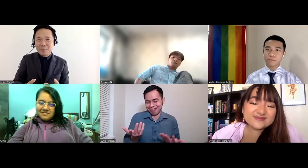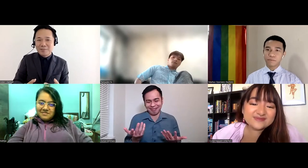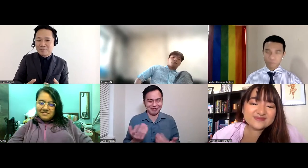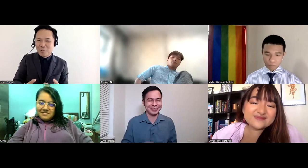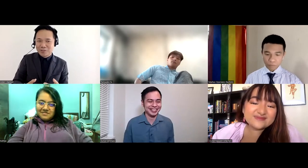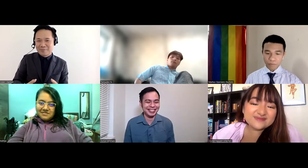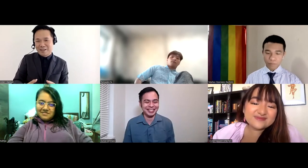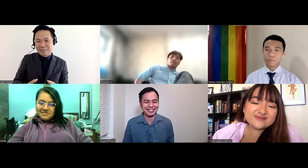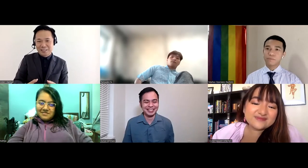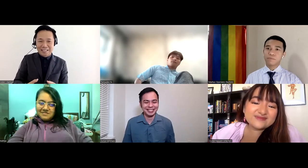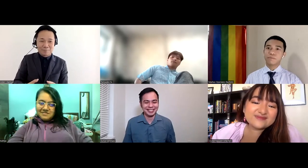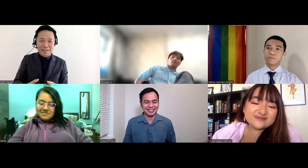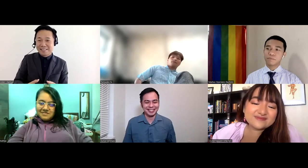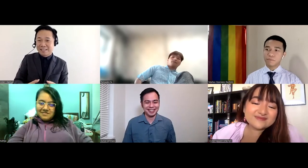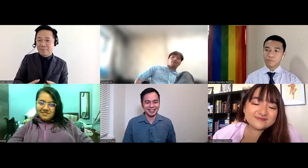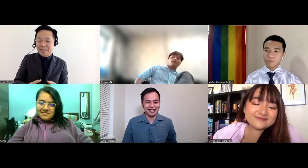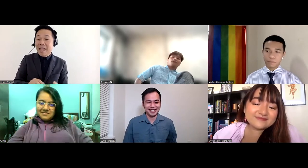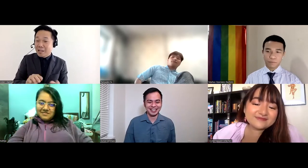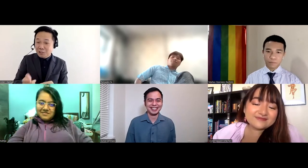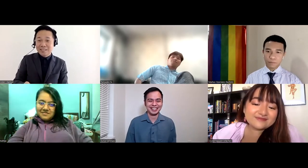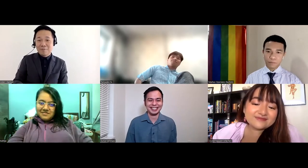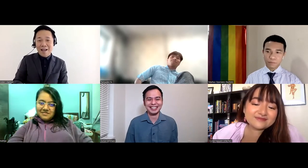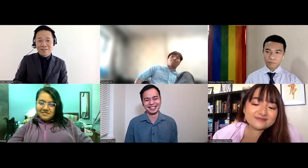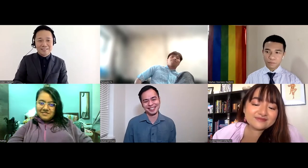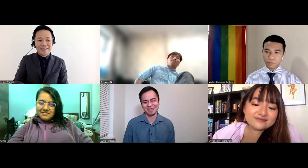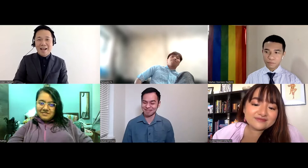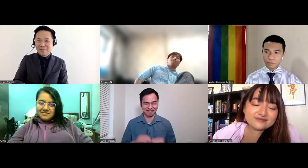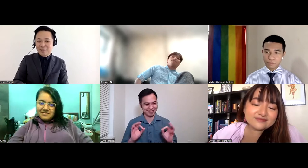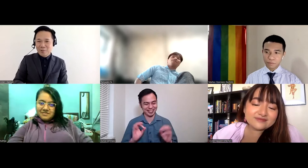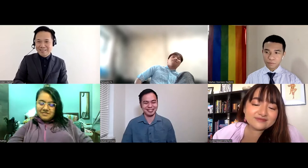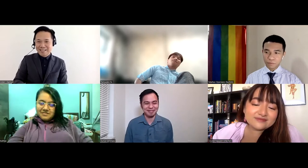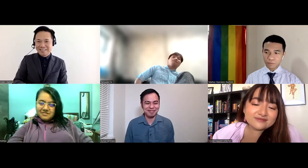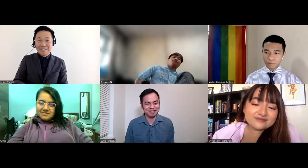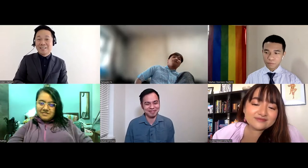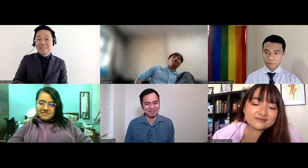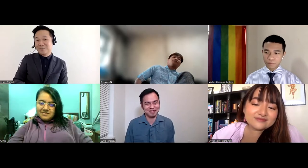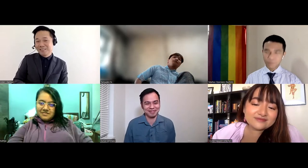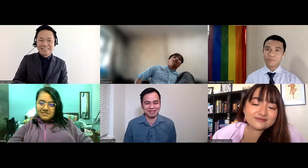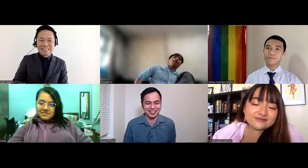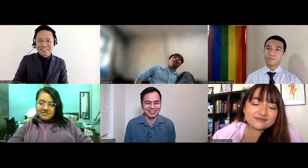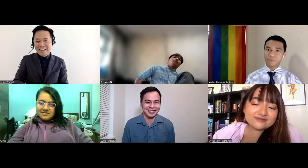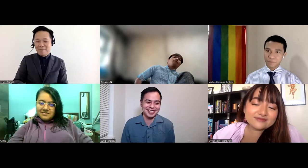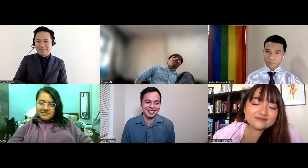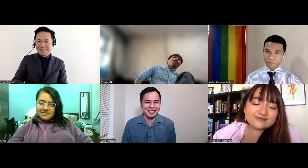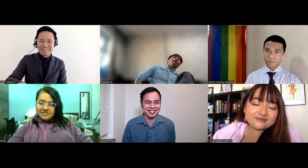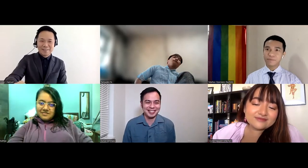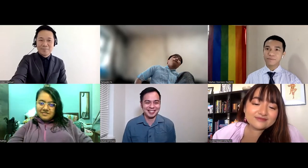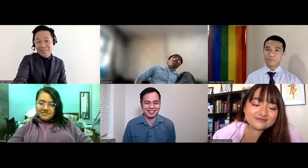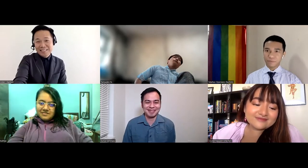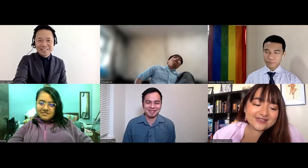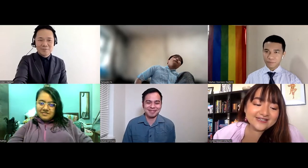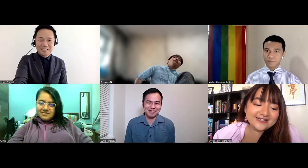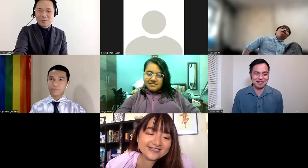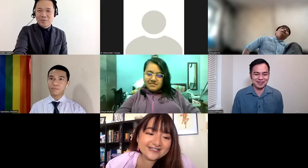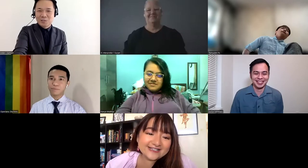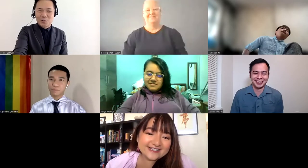wouldn't speak to the board whenever she explains something. And she would turn around after knowing that little incident that happened. That's